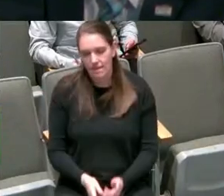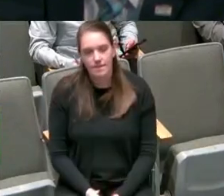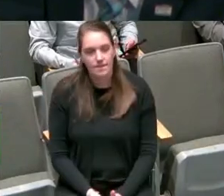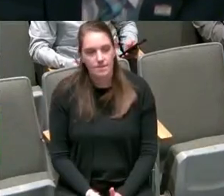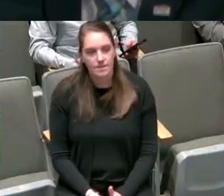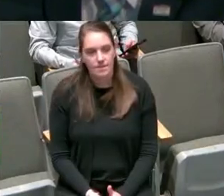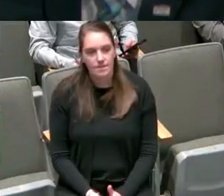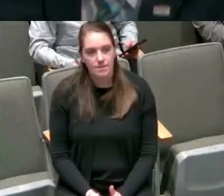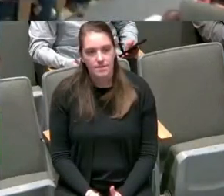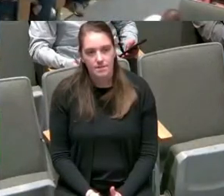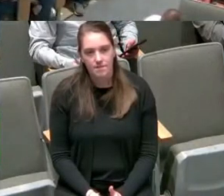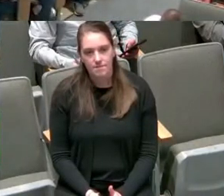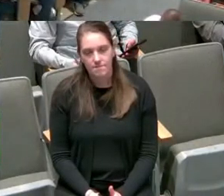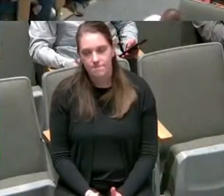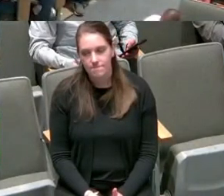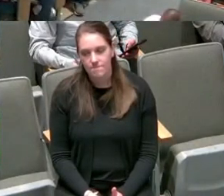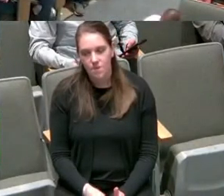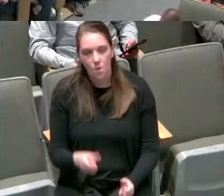foreign